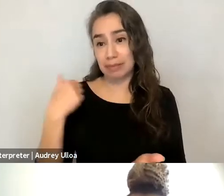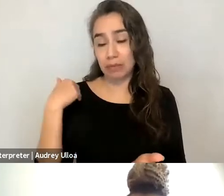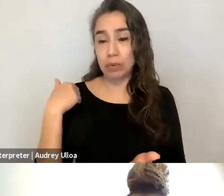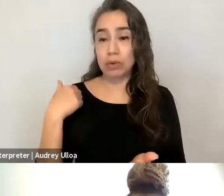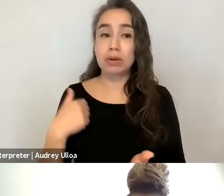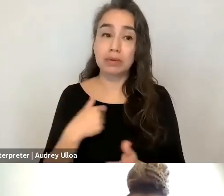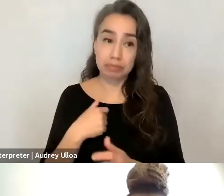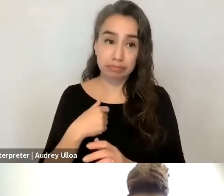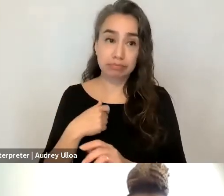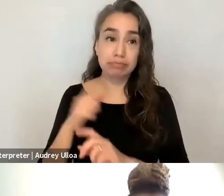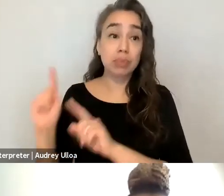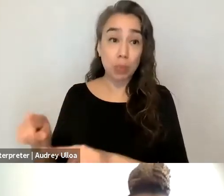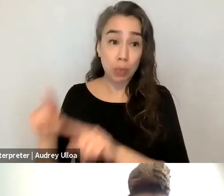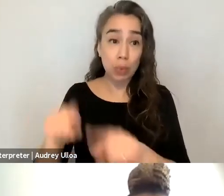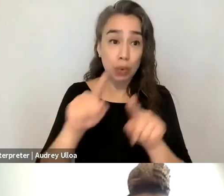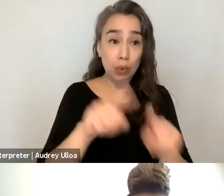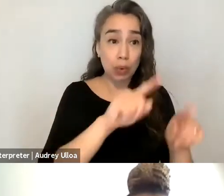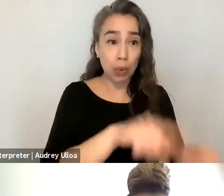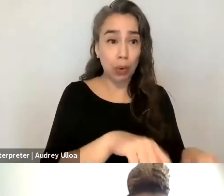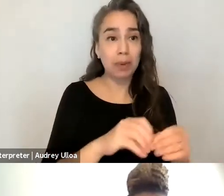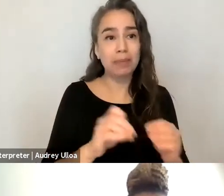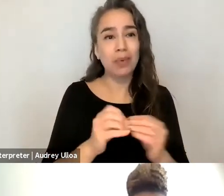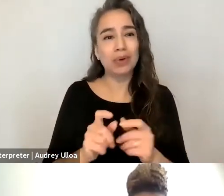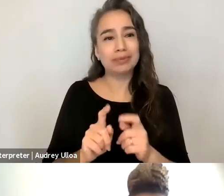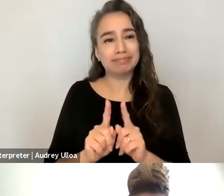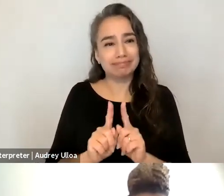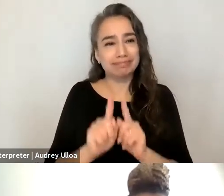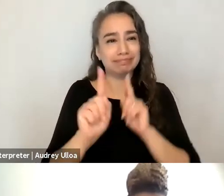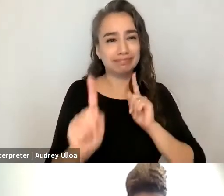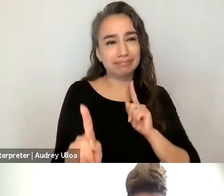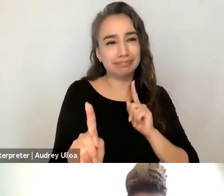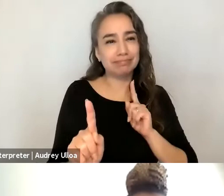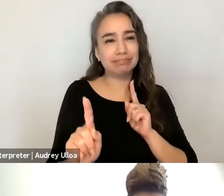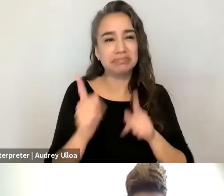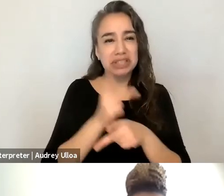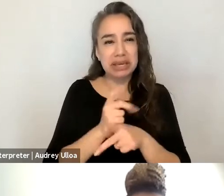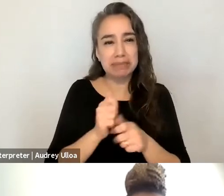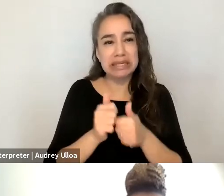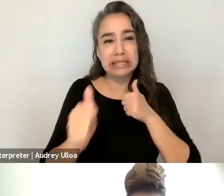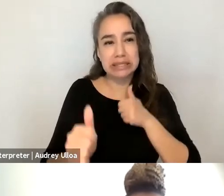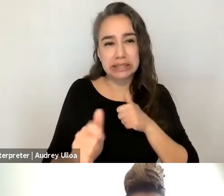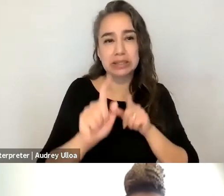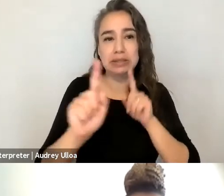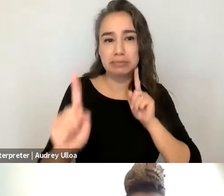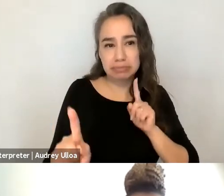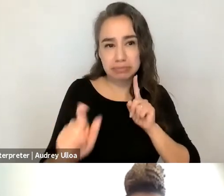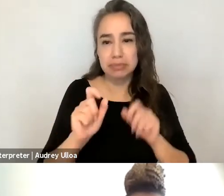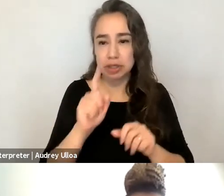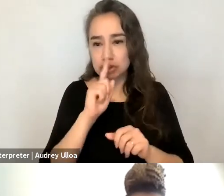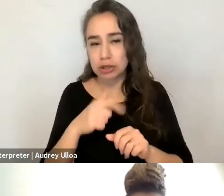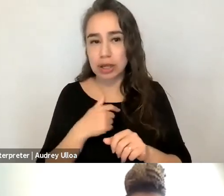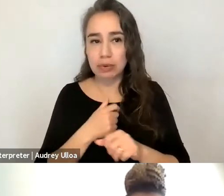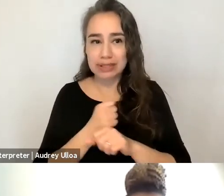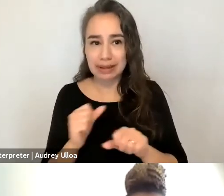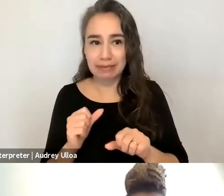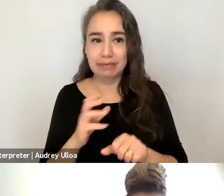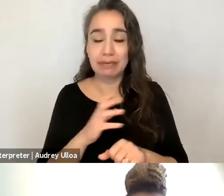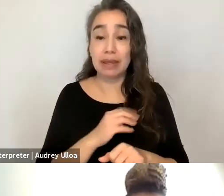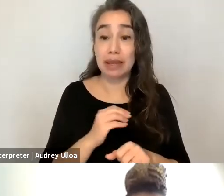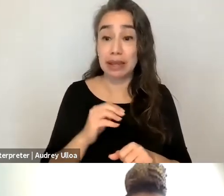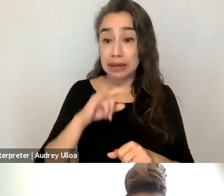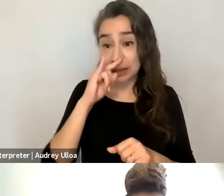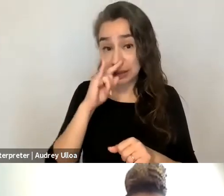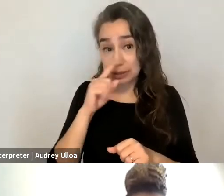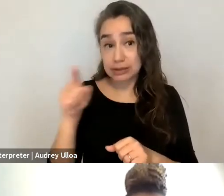but I did it in a socially distanced way. I had to make sure I was safe, and then the kids online participated